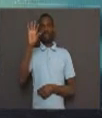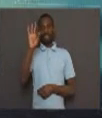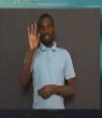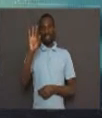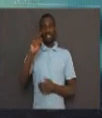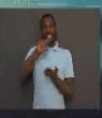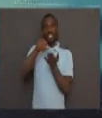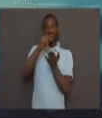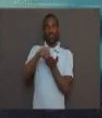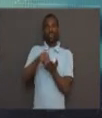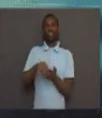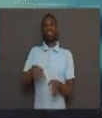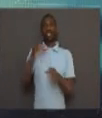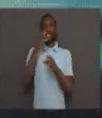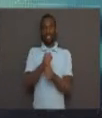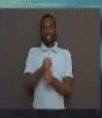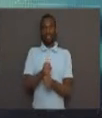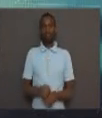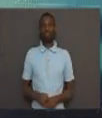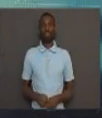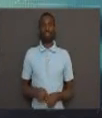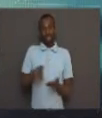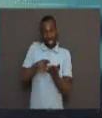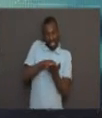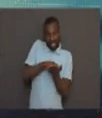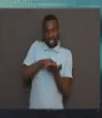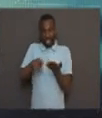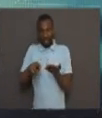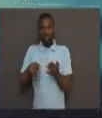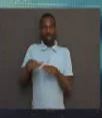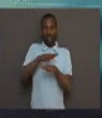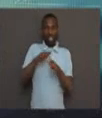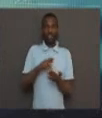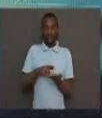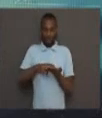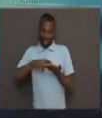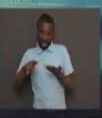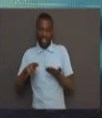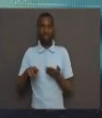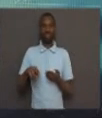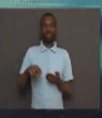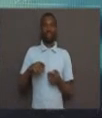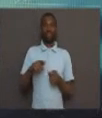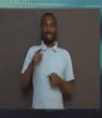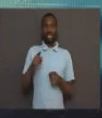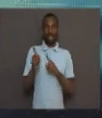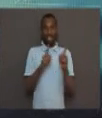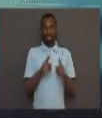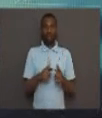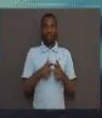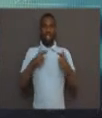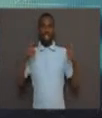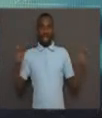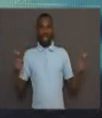nucleons, about 6 nucleons in diameter, are all too large